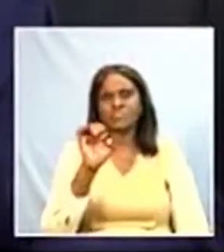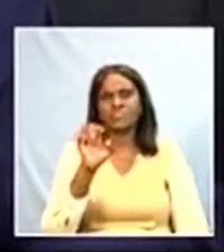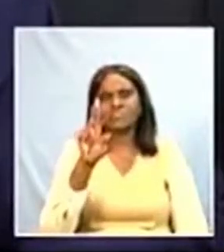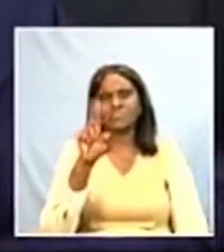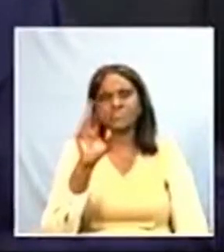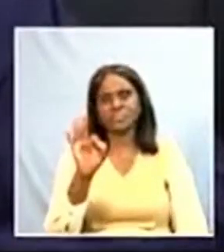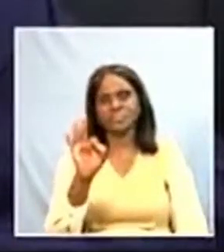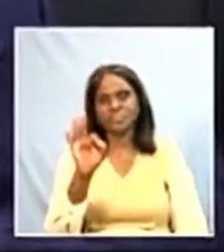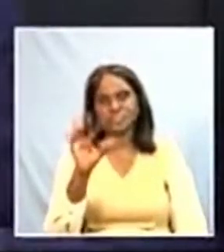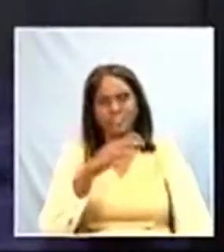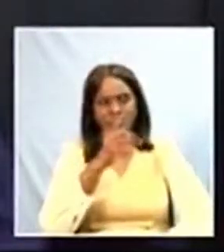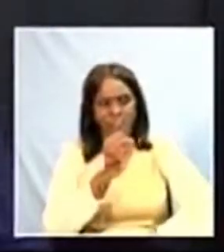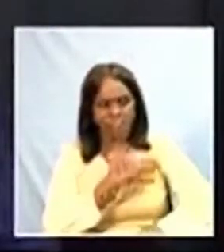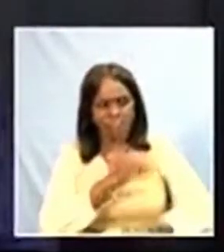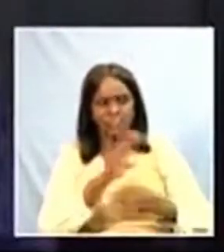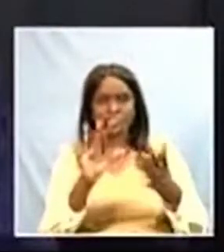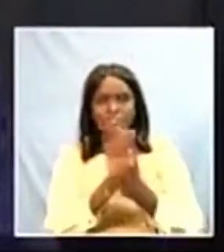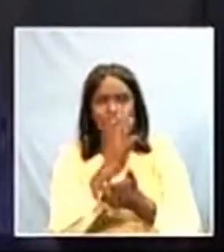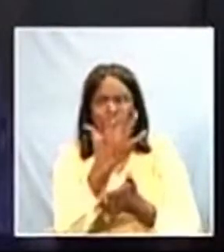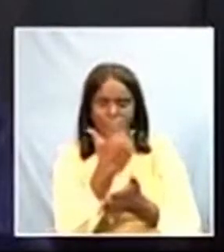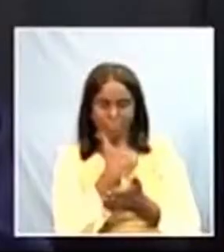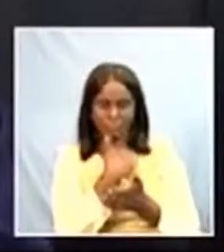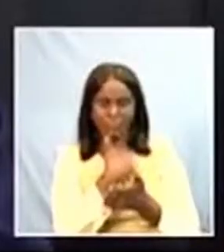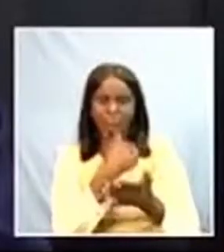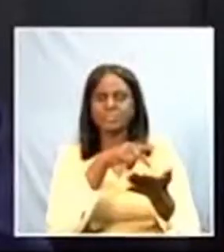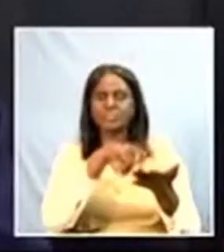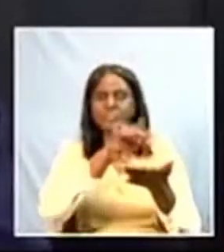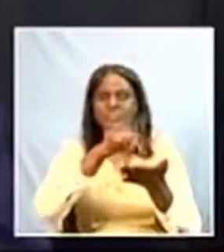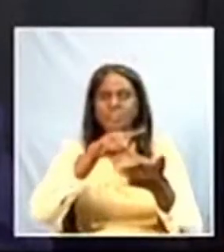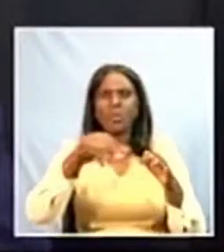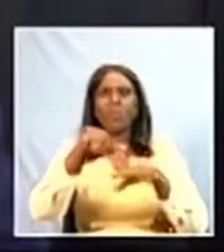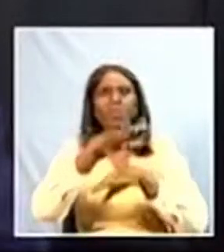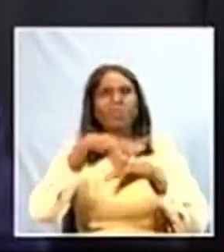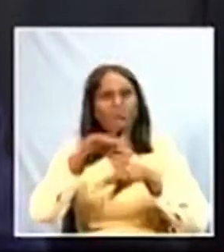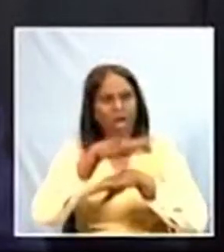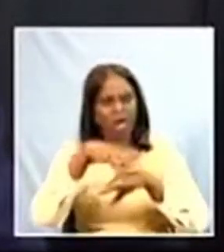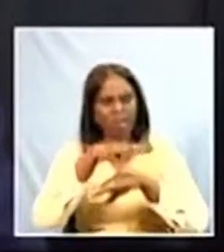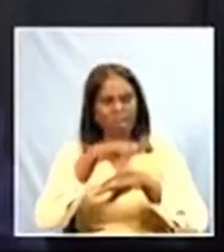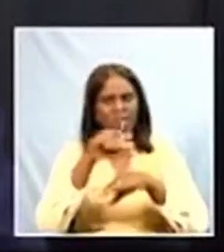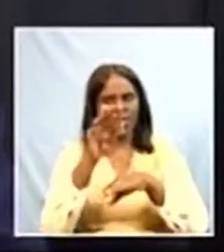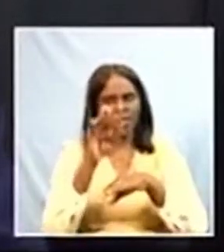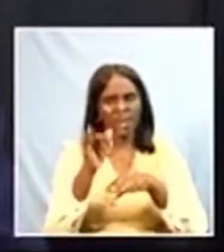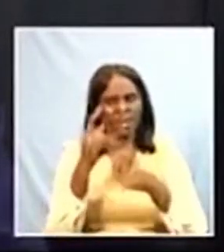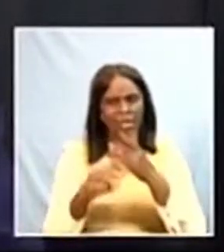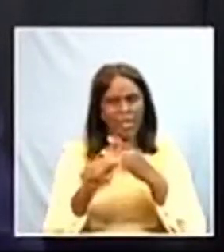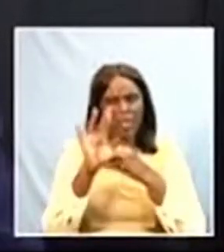on page 5, has been overpaid by